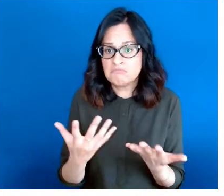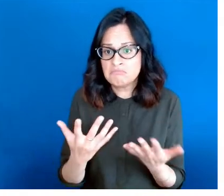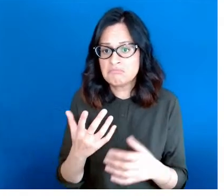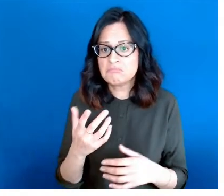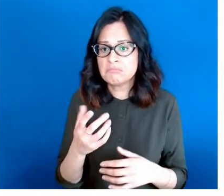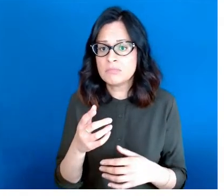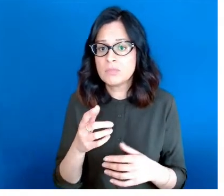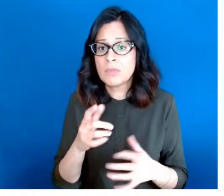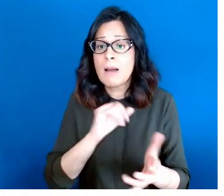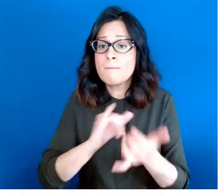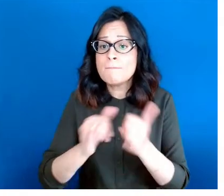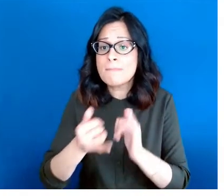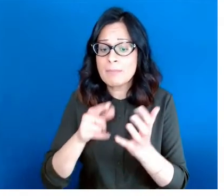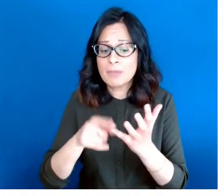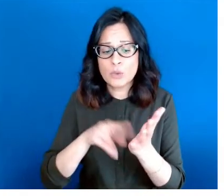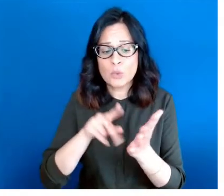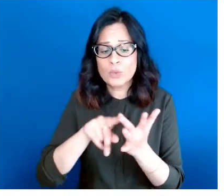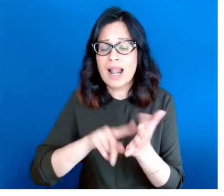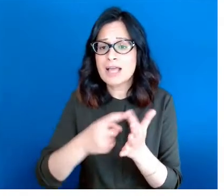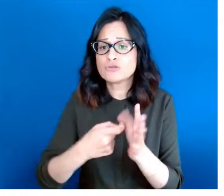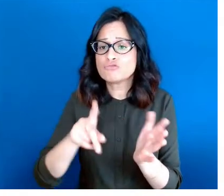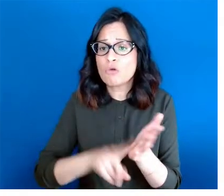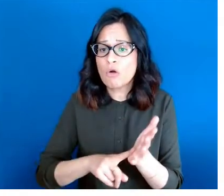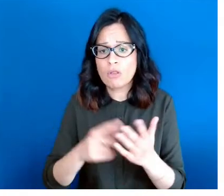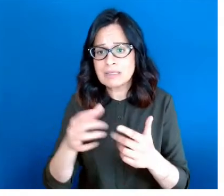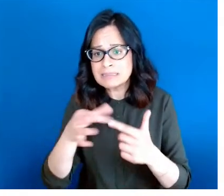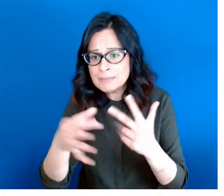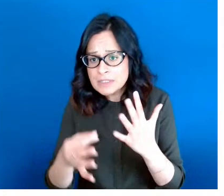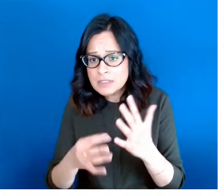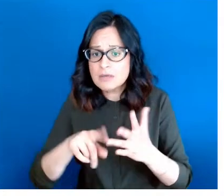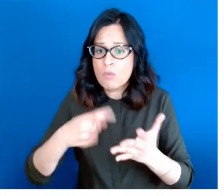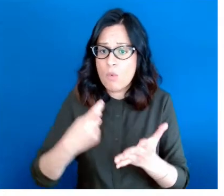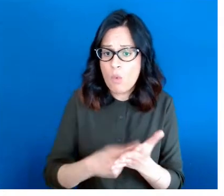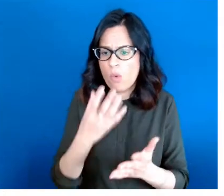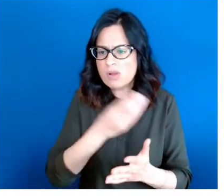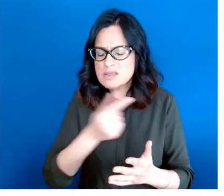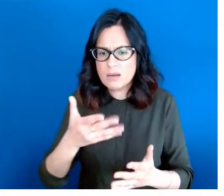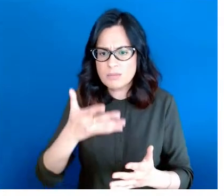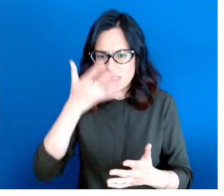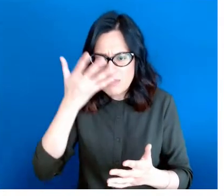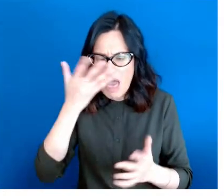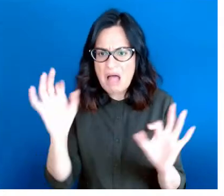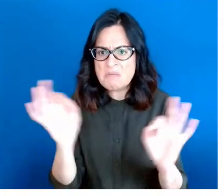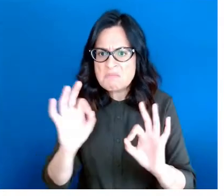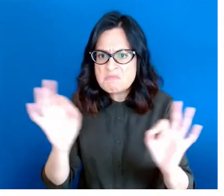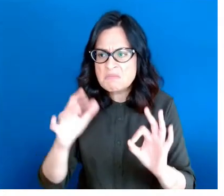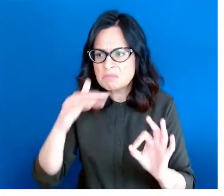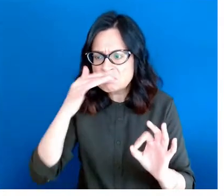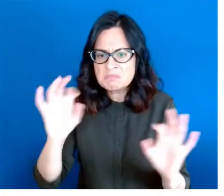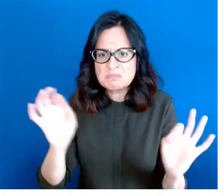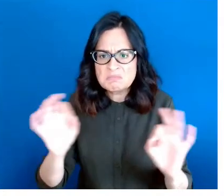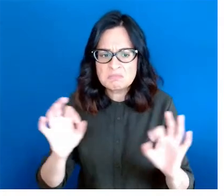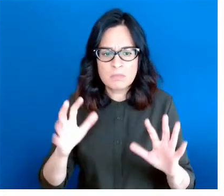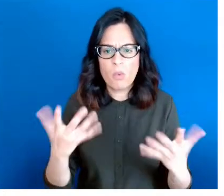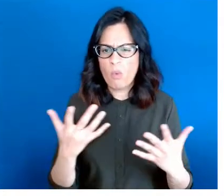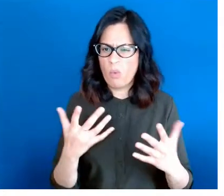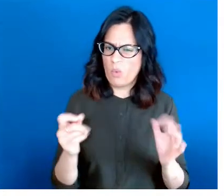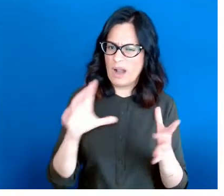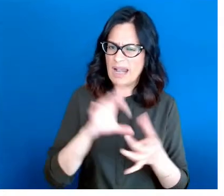unilateral symptoms only, if they suffer from loss of smell, or if the symptoms are primarily